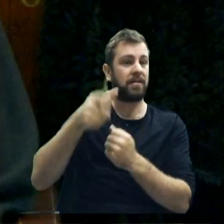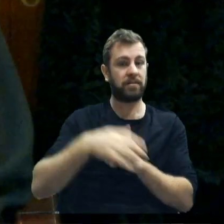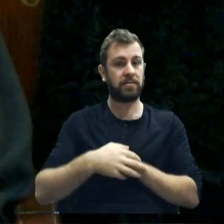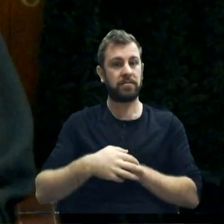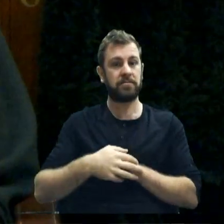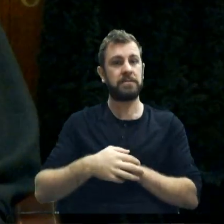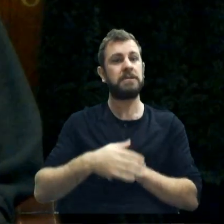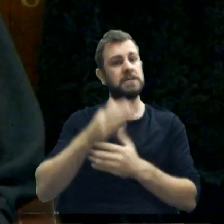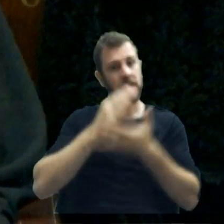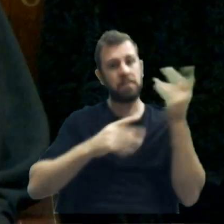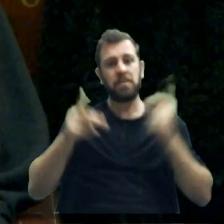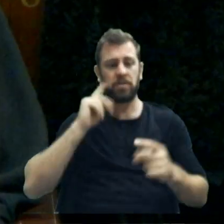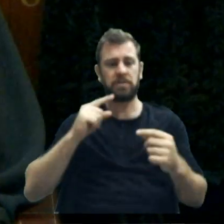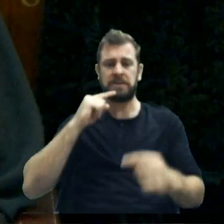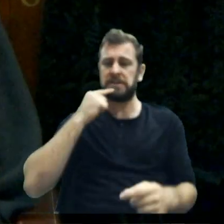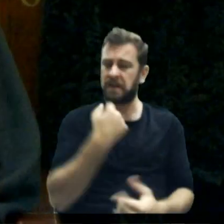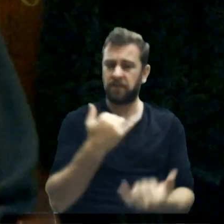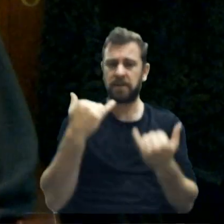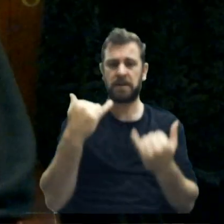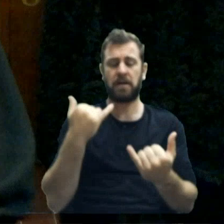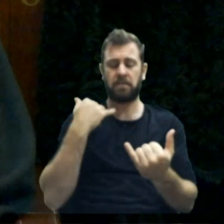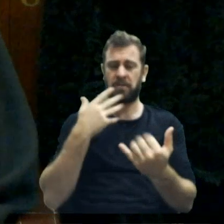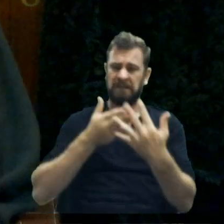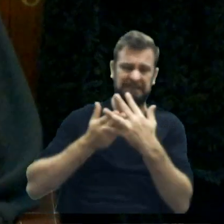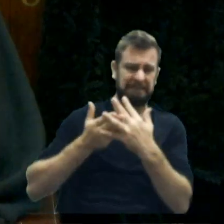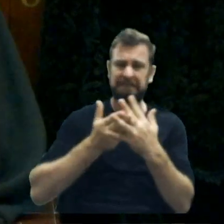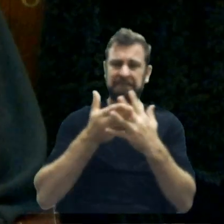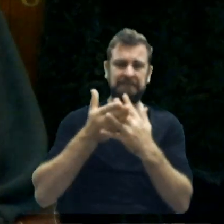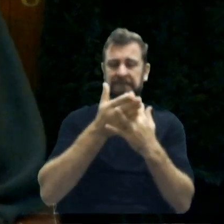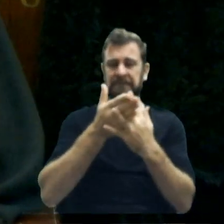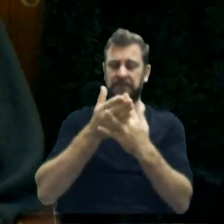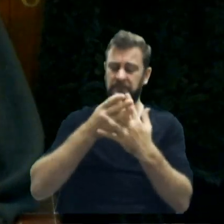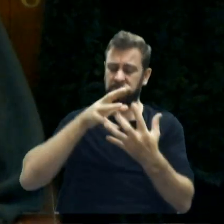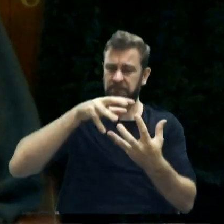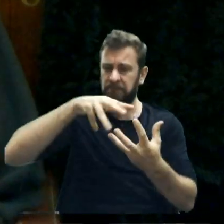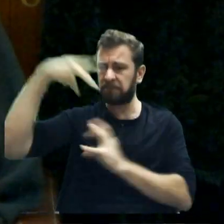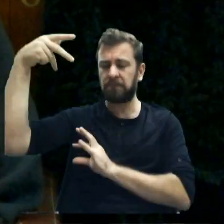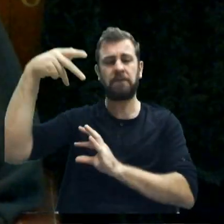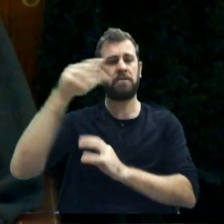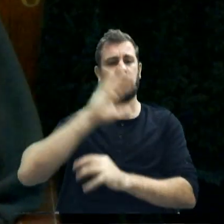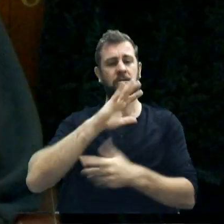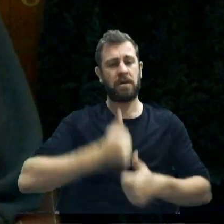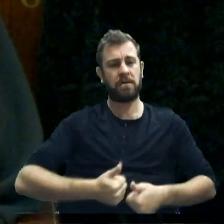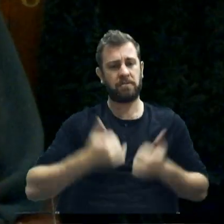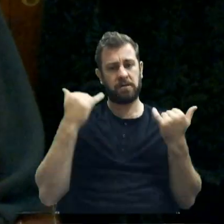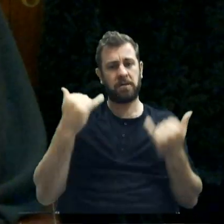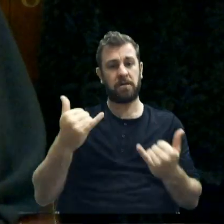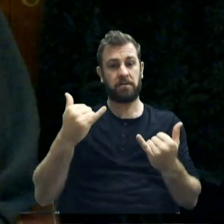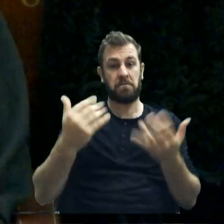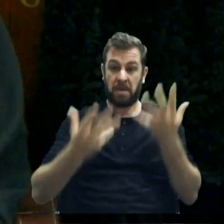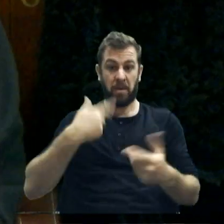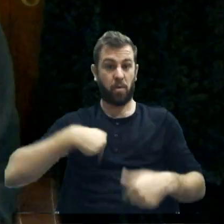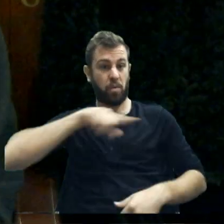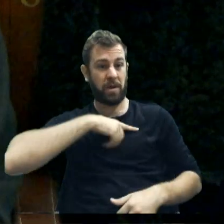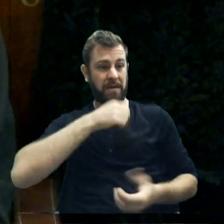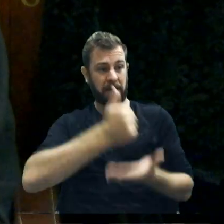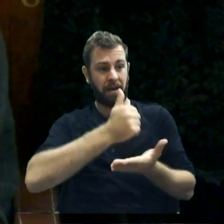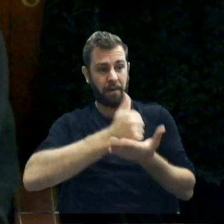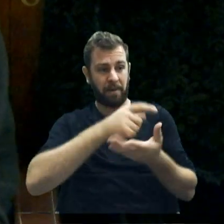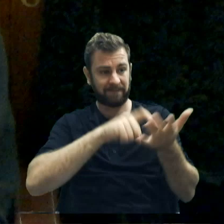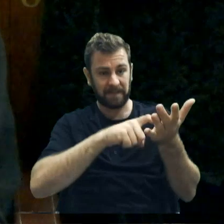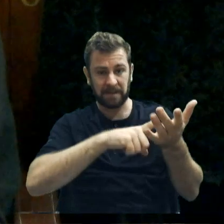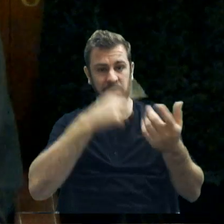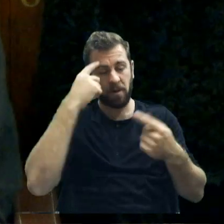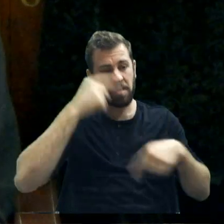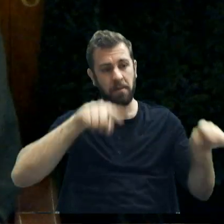lot of turmoil. Maybe even turmoil that we can help and fix. But we refuse to get